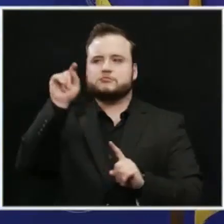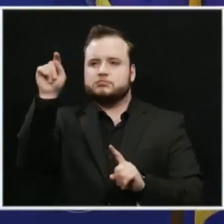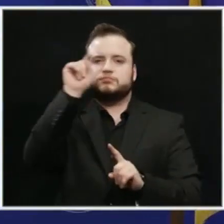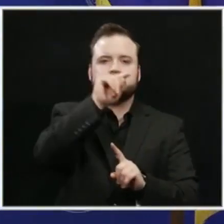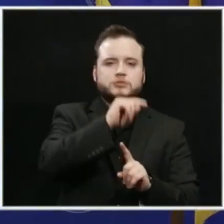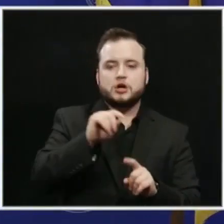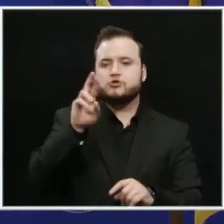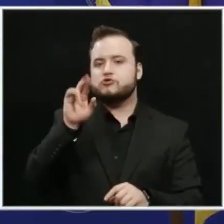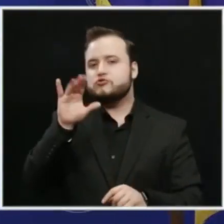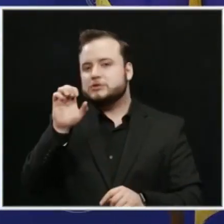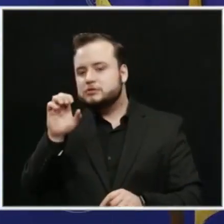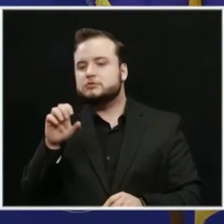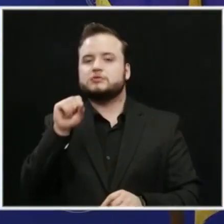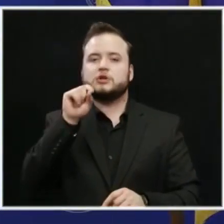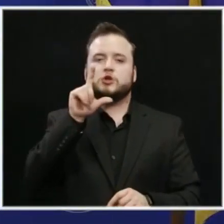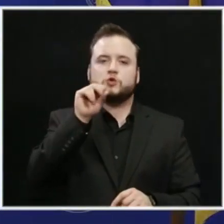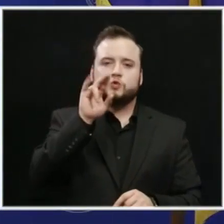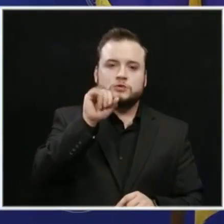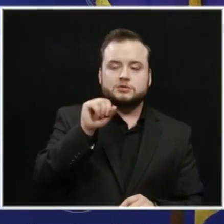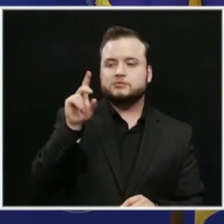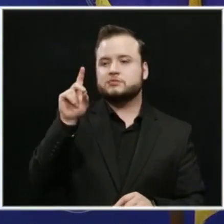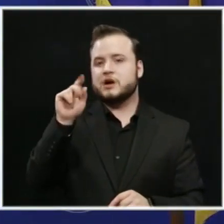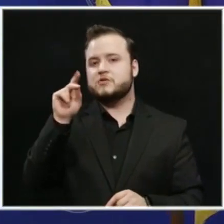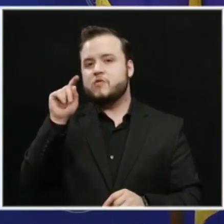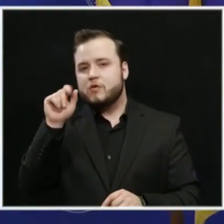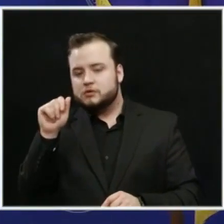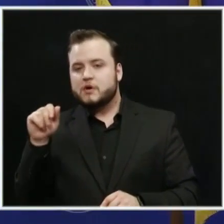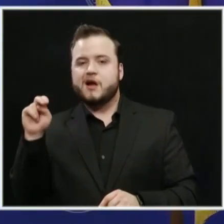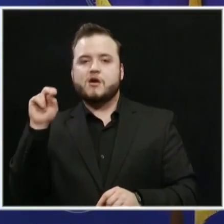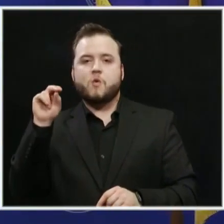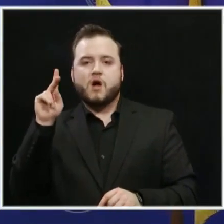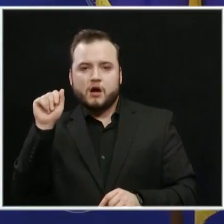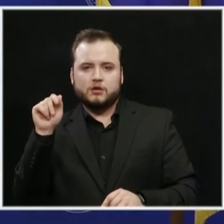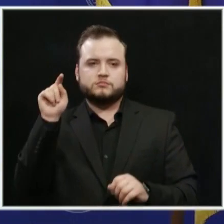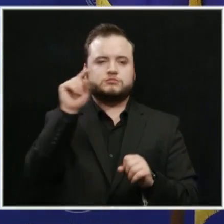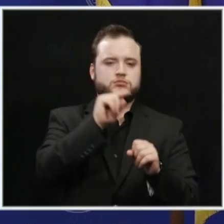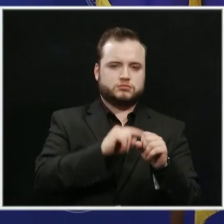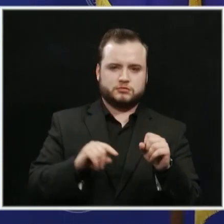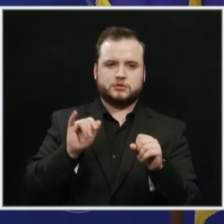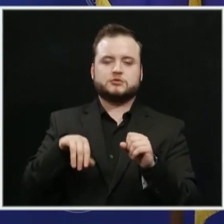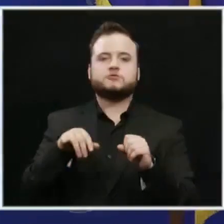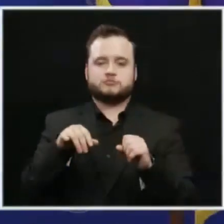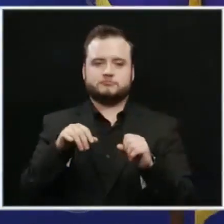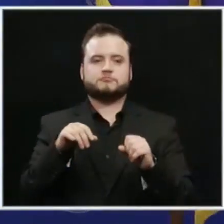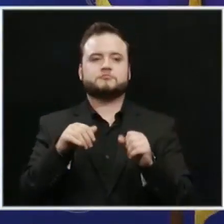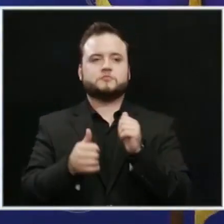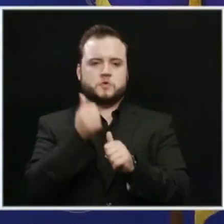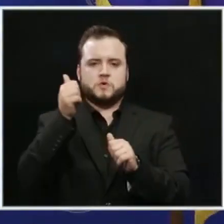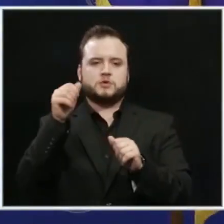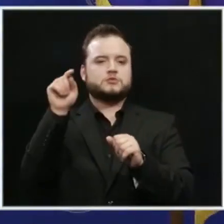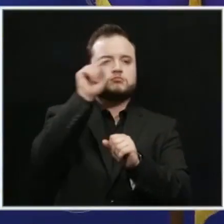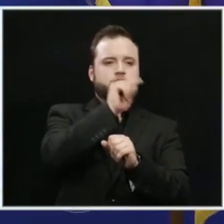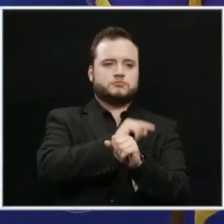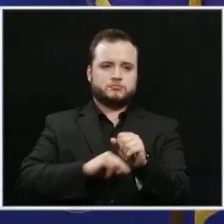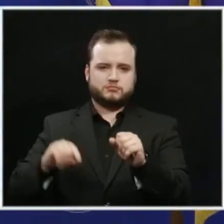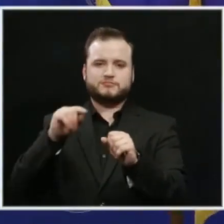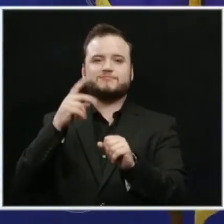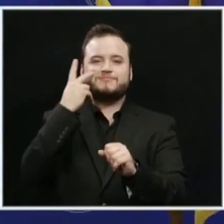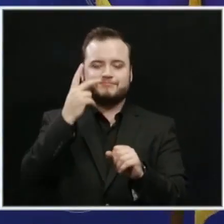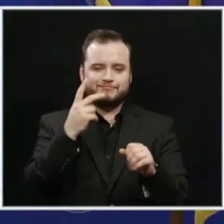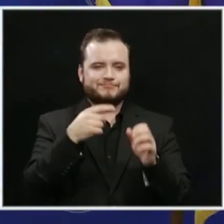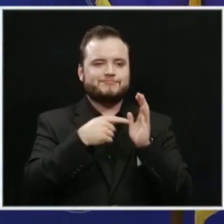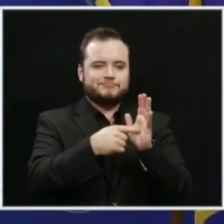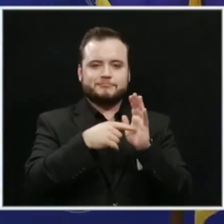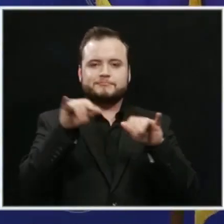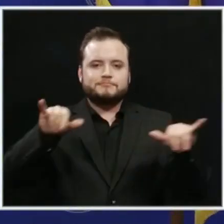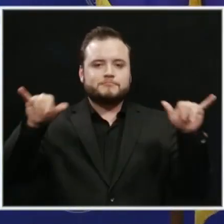the increasing spread across Minnesota. Most of these individuals have been following the same pattern, many in their 90s, 80s,